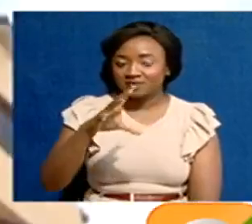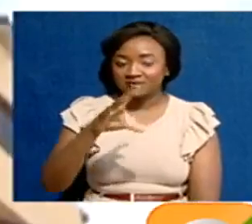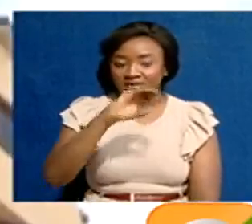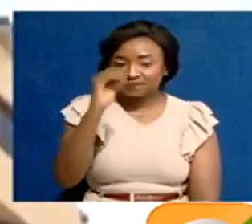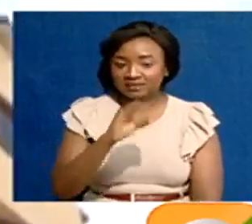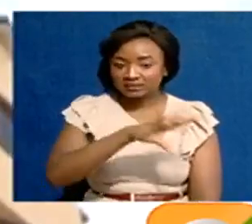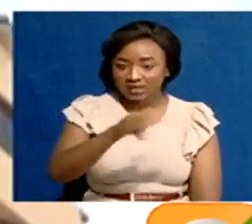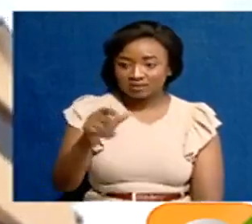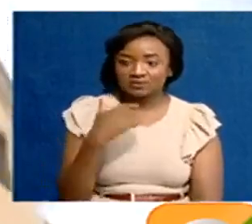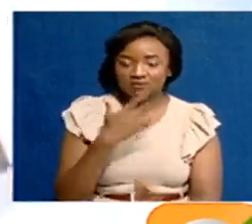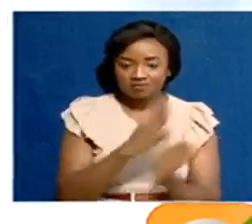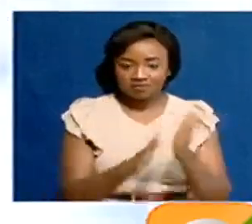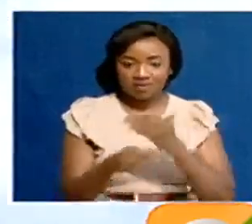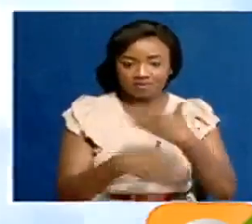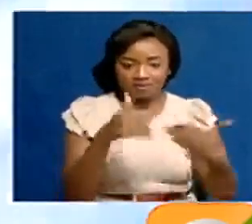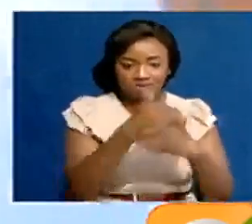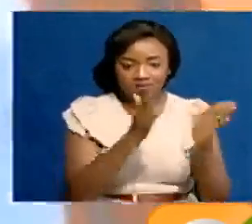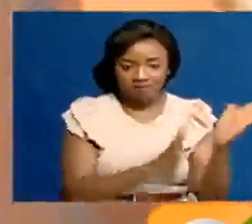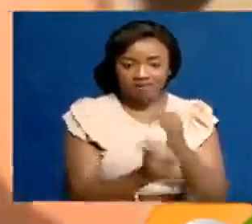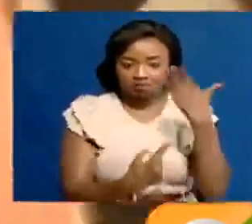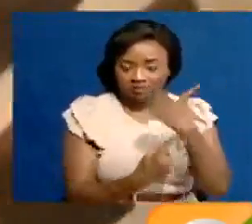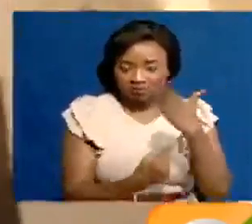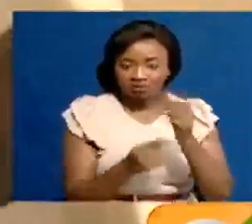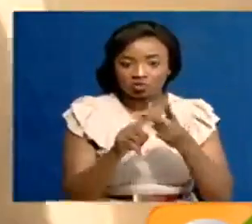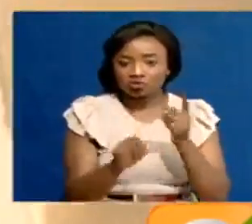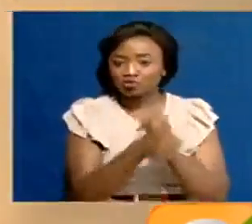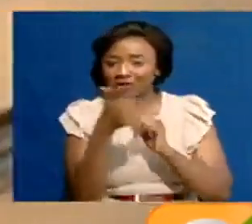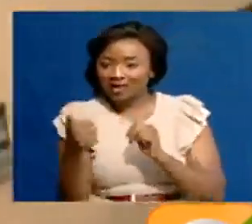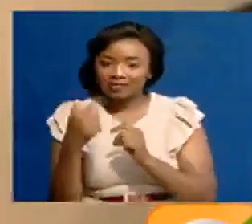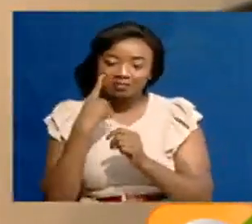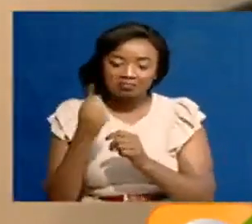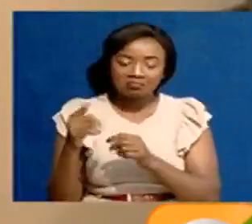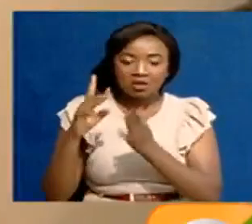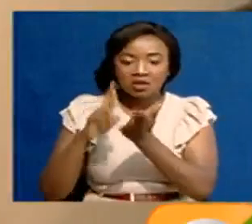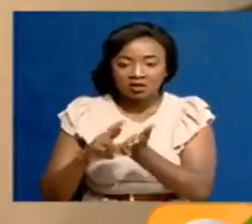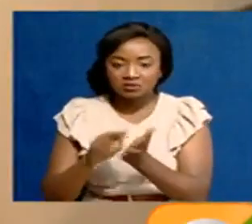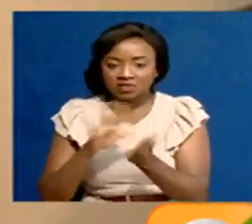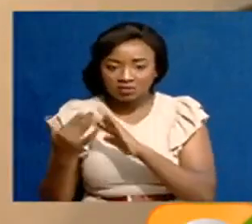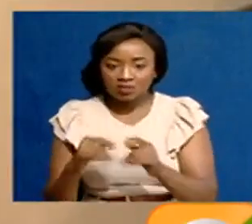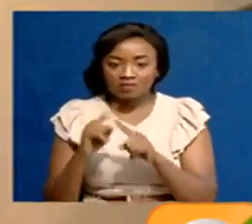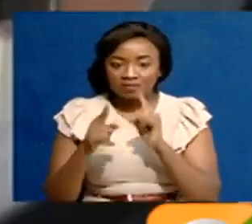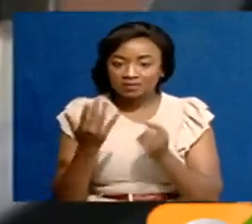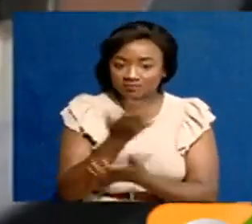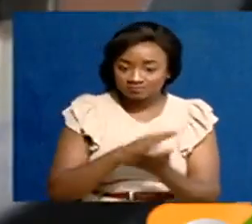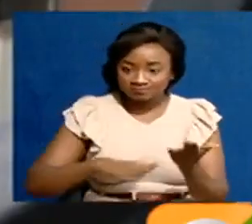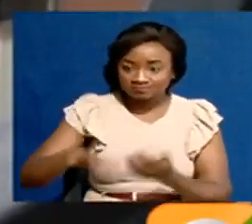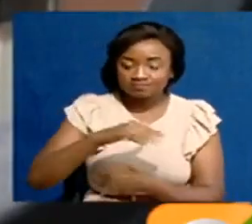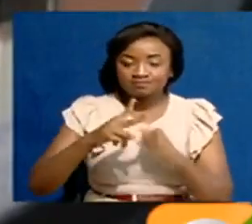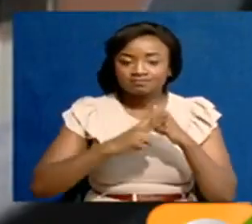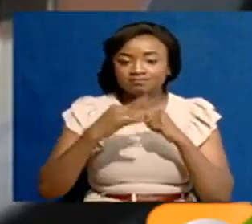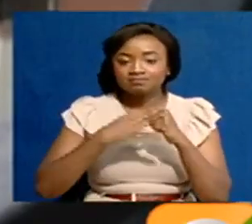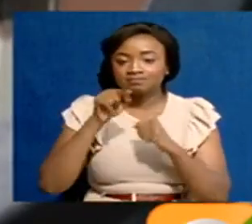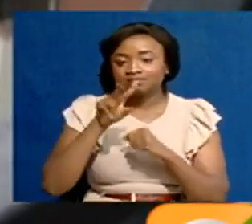applications and 23.3% adopting georeferenced land records. On the environmental front, 78.2%